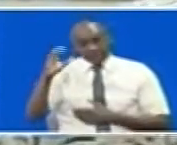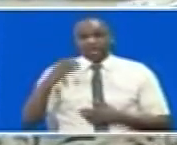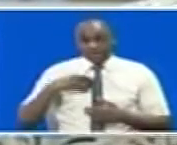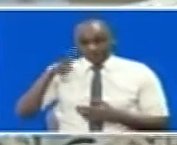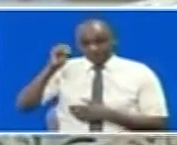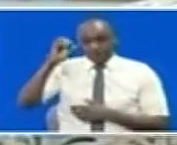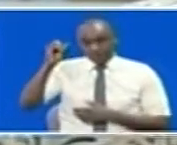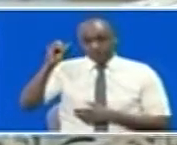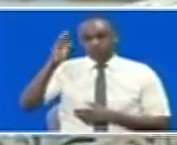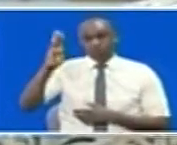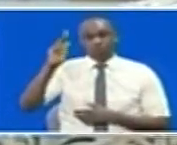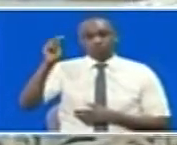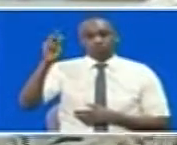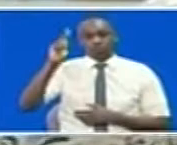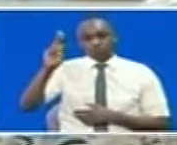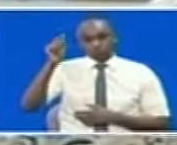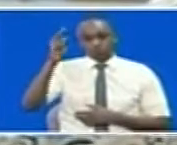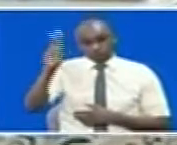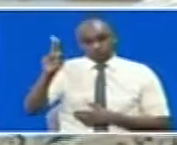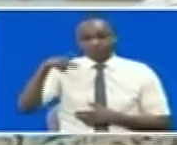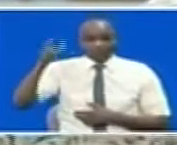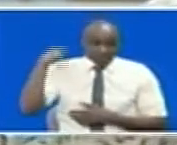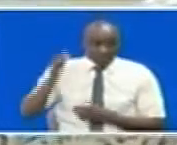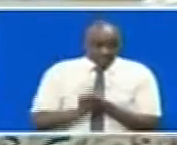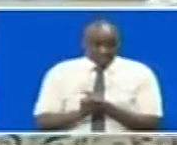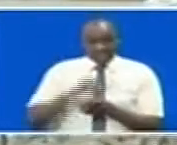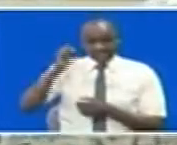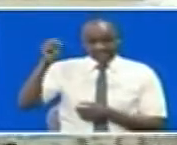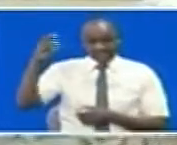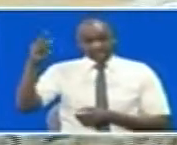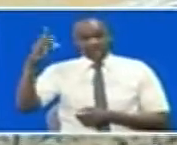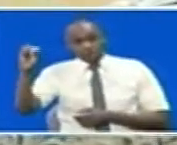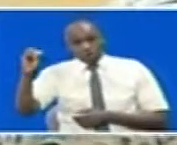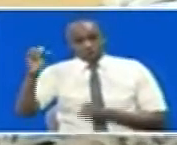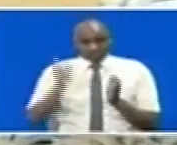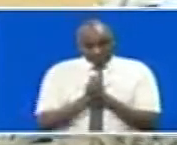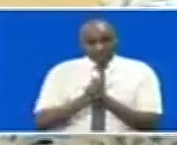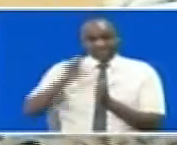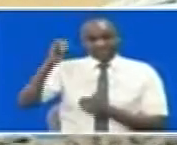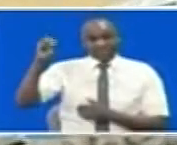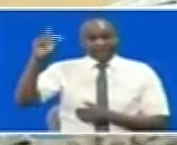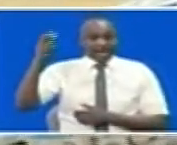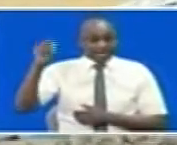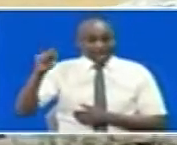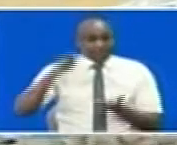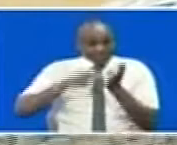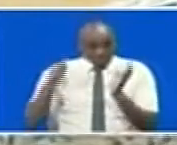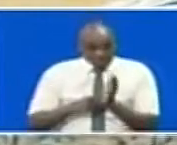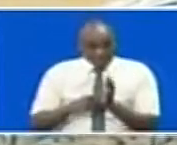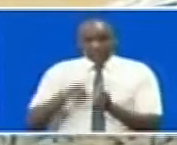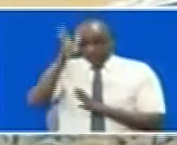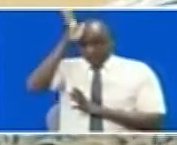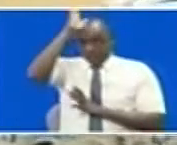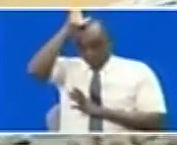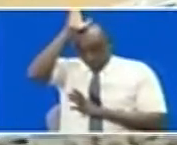Mobutu. He once called himself Mobutu Sese Seko Kukubenda wa Sabanga, which means the cock